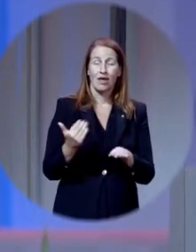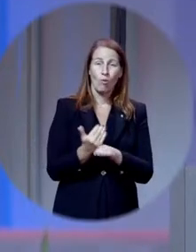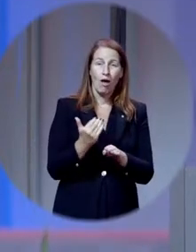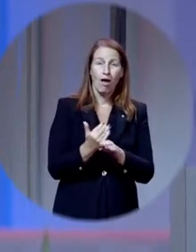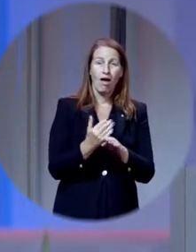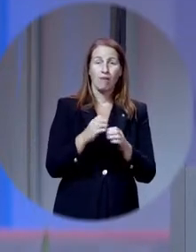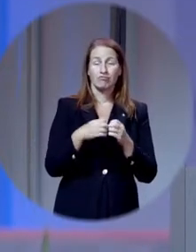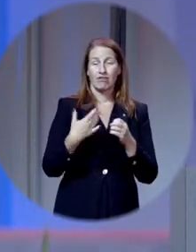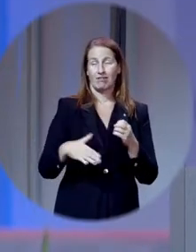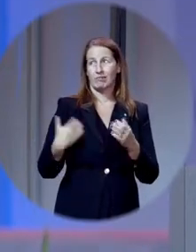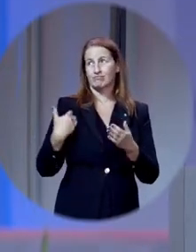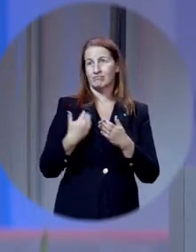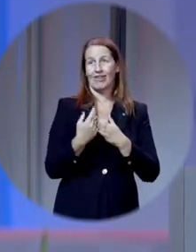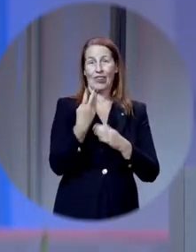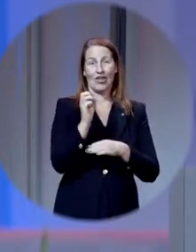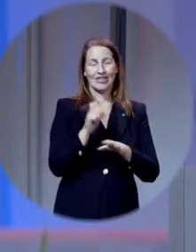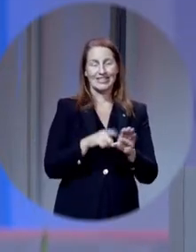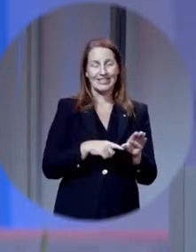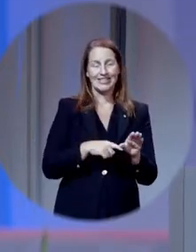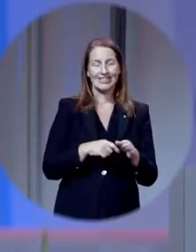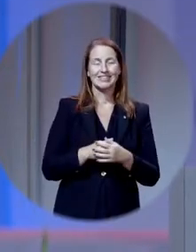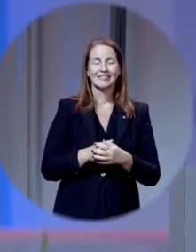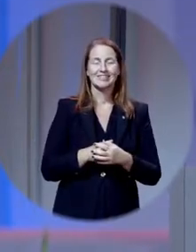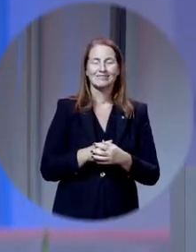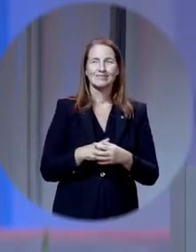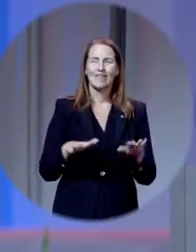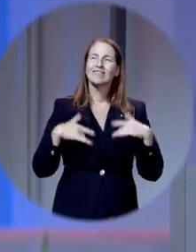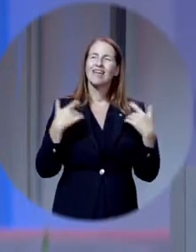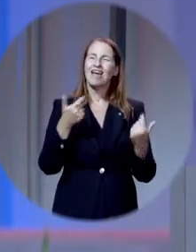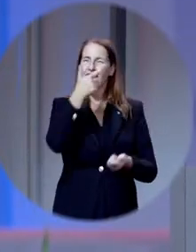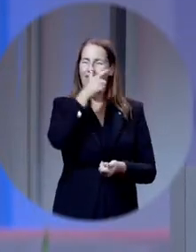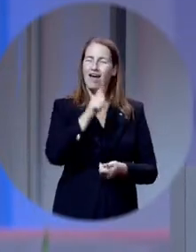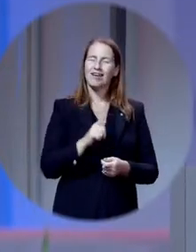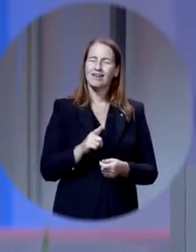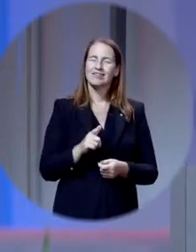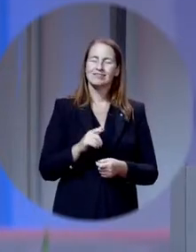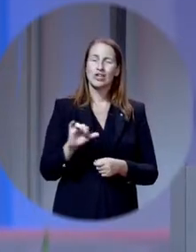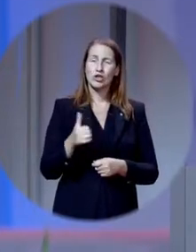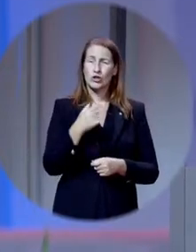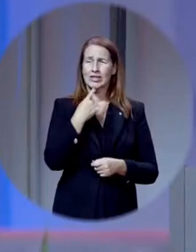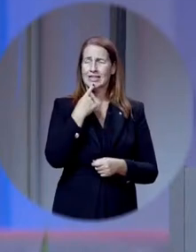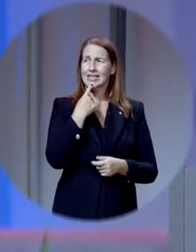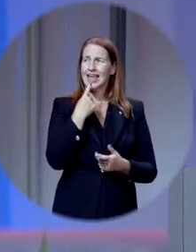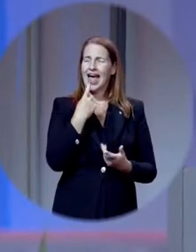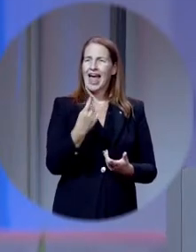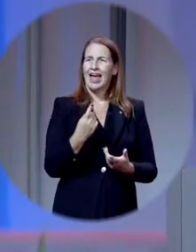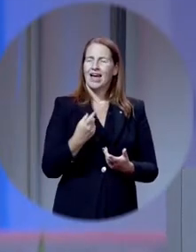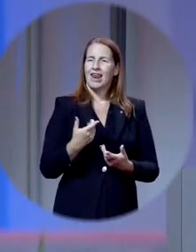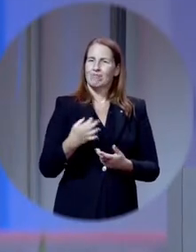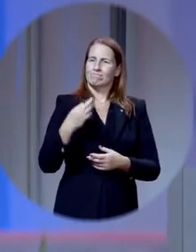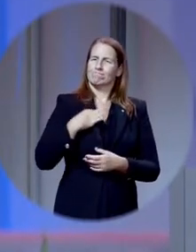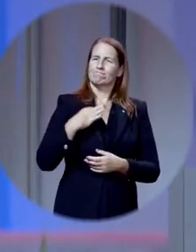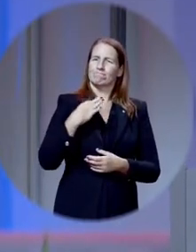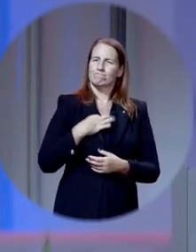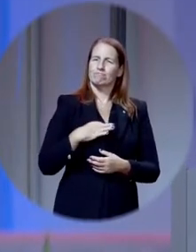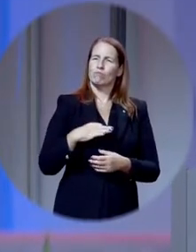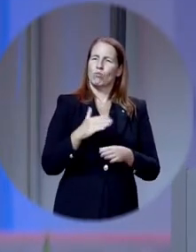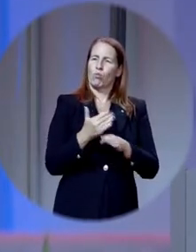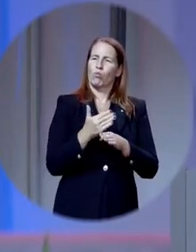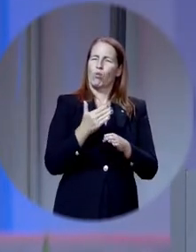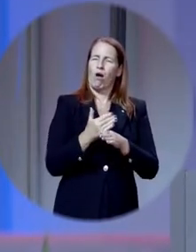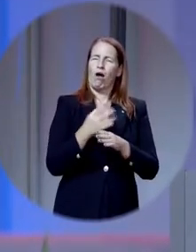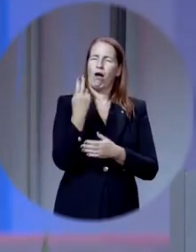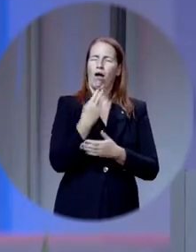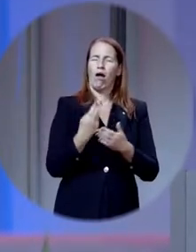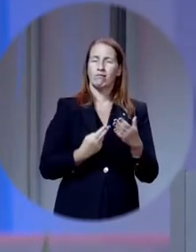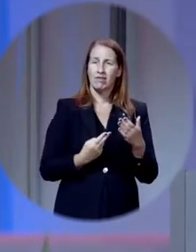almost 30 years. I feel very lucky, and I should say privileged, to be able to work as an artist, not because